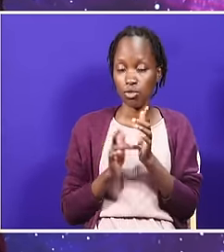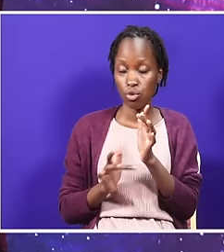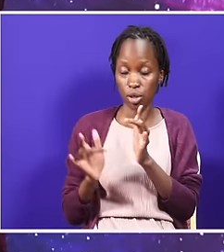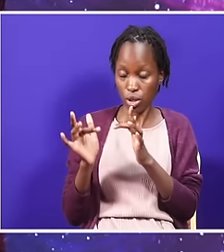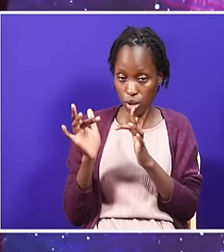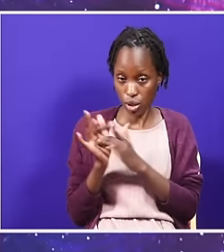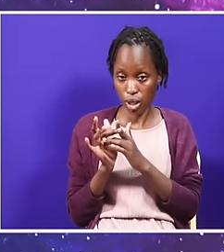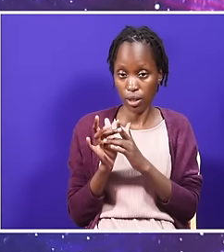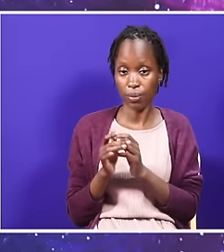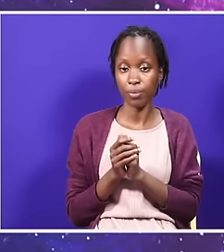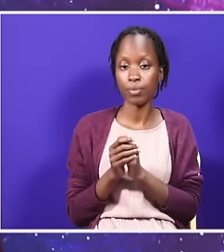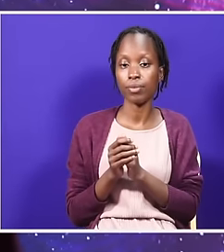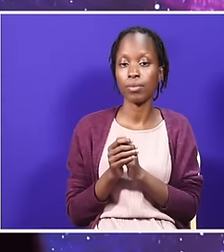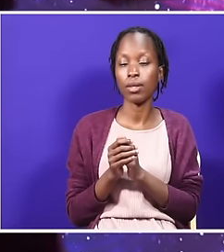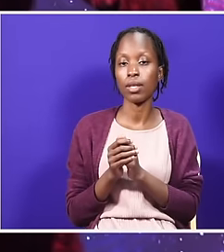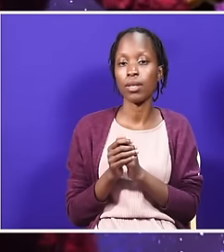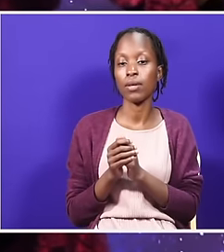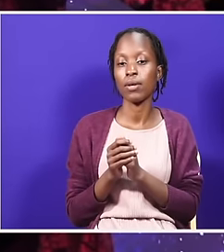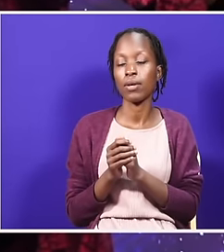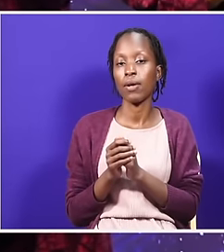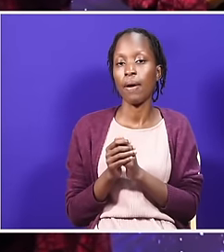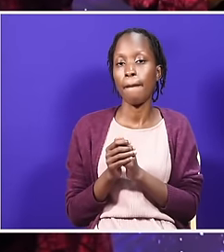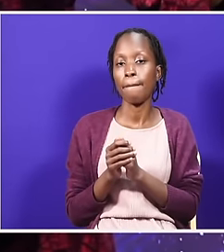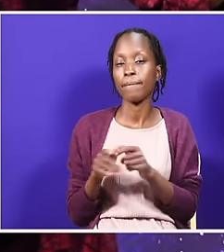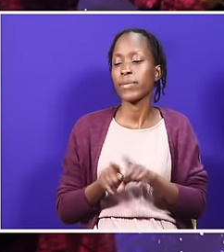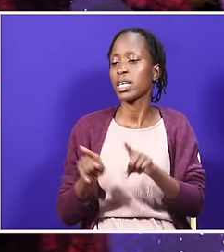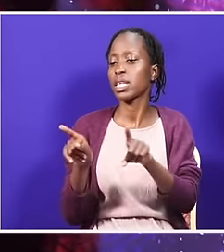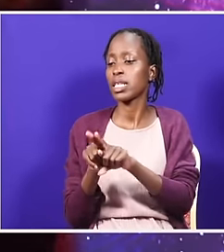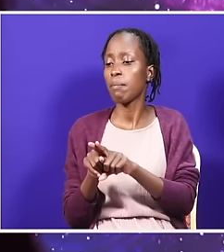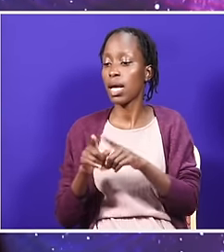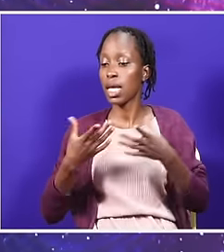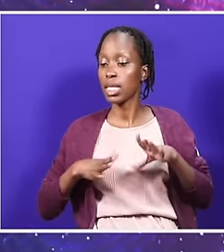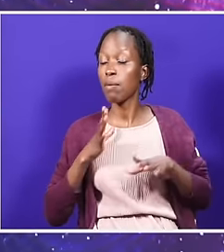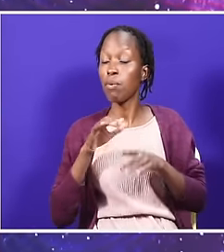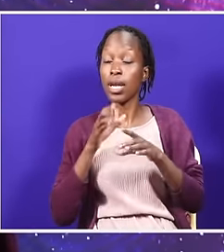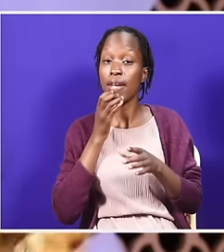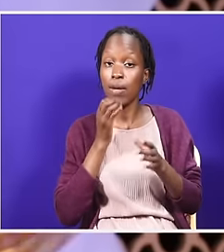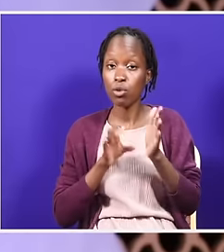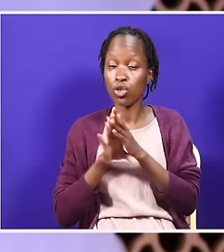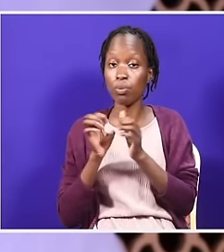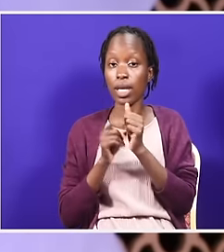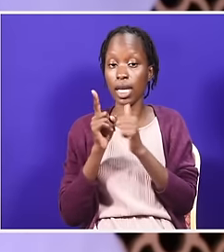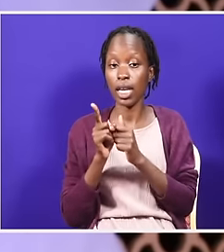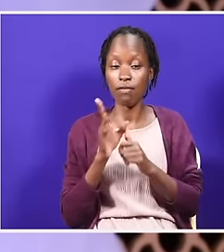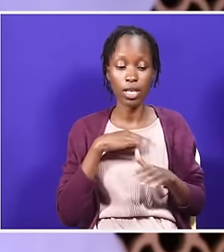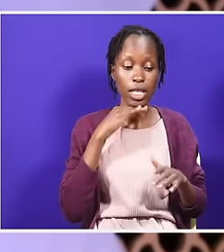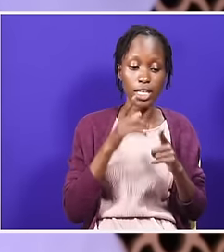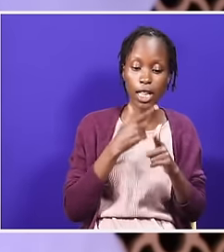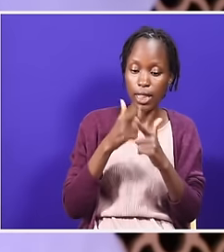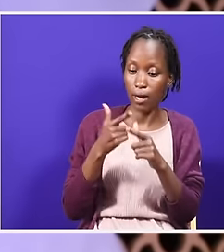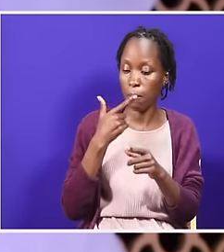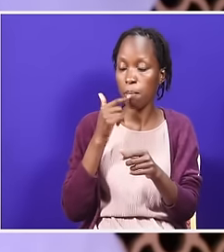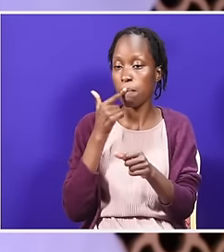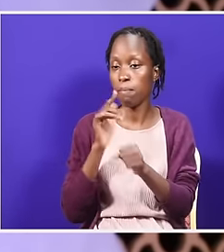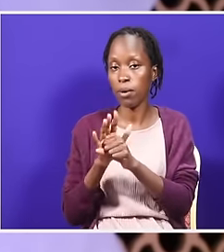Jesus was like those ones at the end of Hebrews 11 who died and then the promise